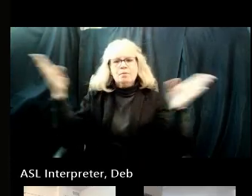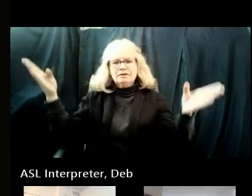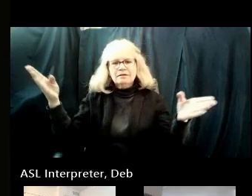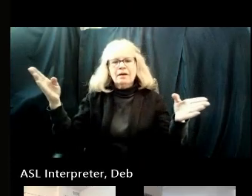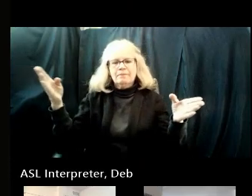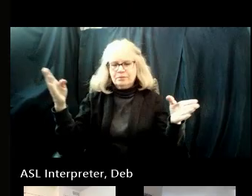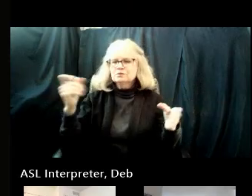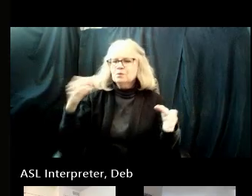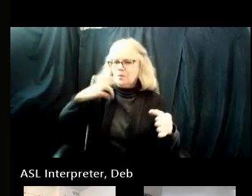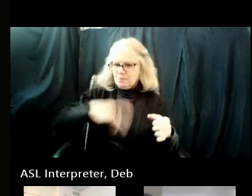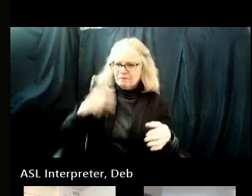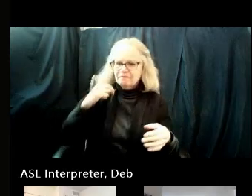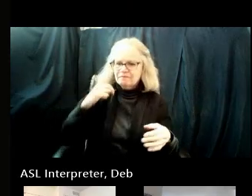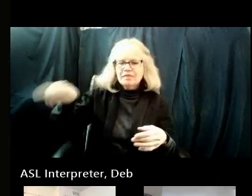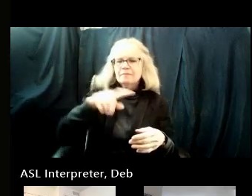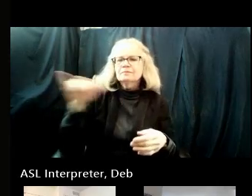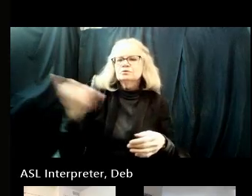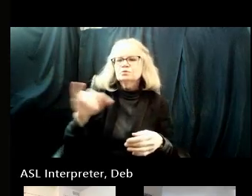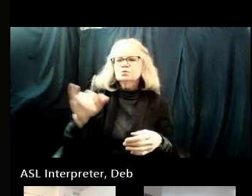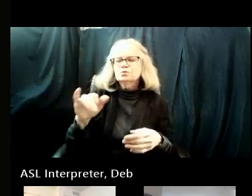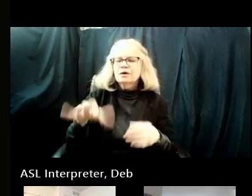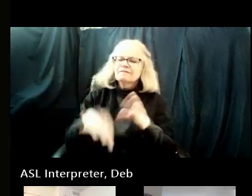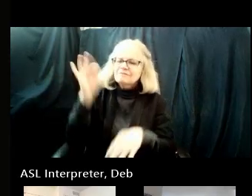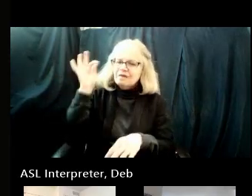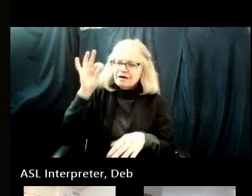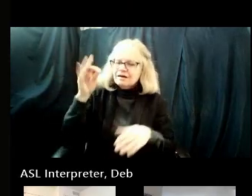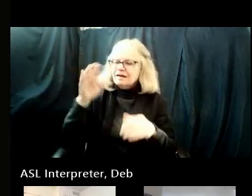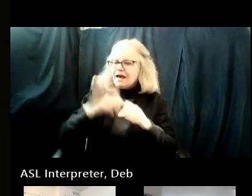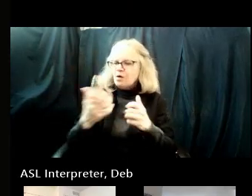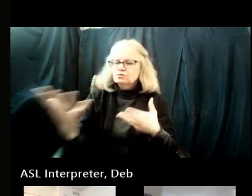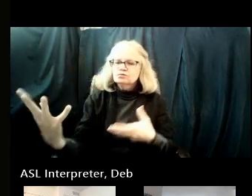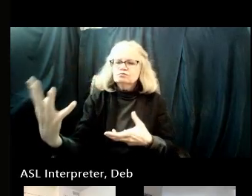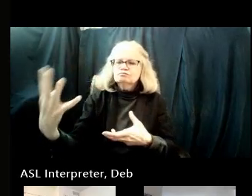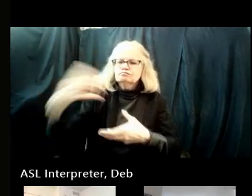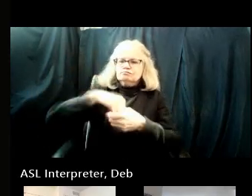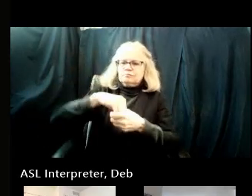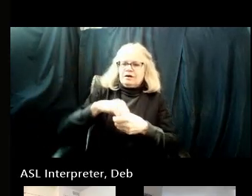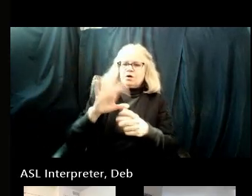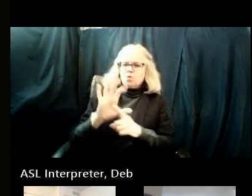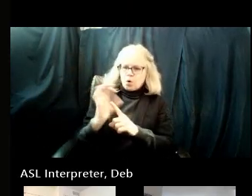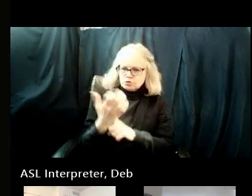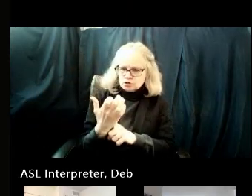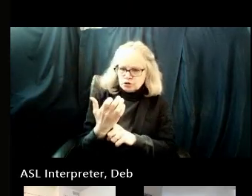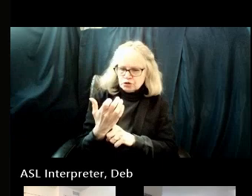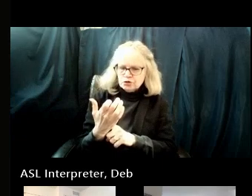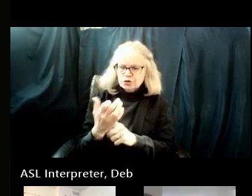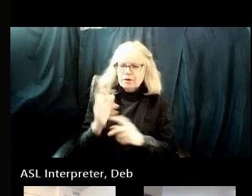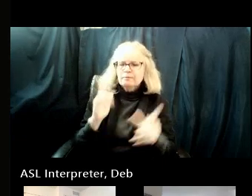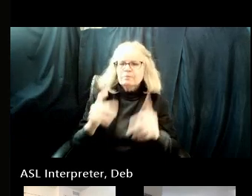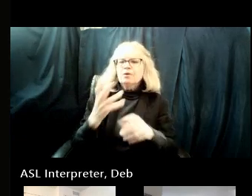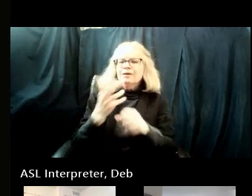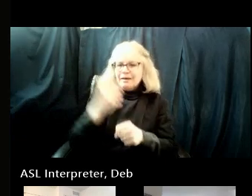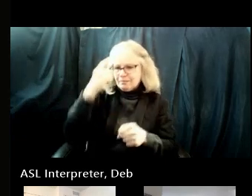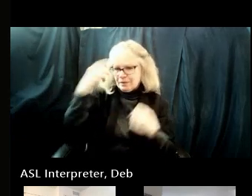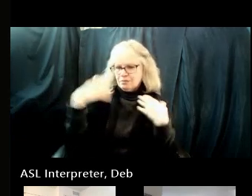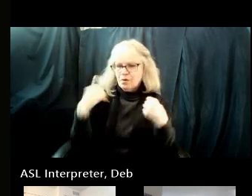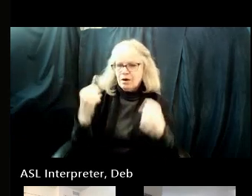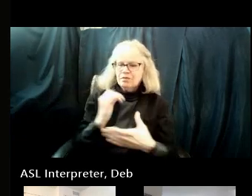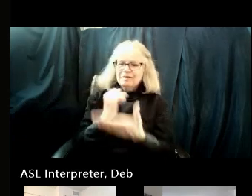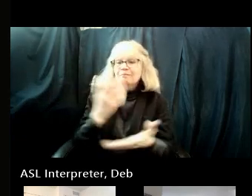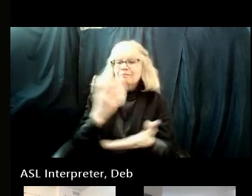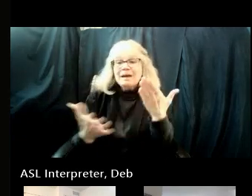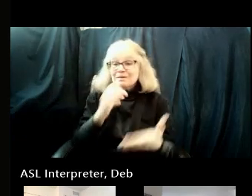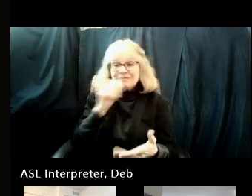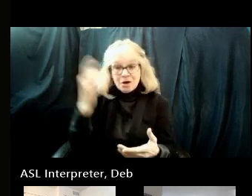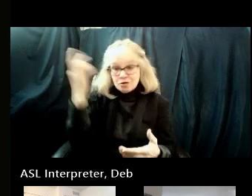them too. So finding ways to engage through culture where folks are getting a mental health intervention, but they might not even realize they're